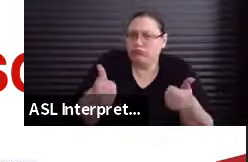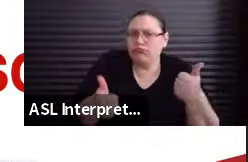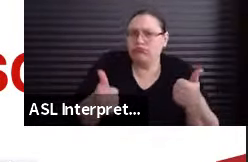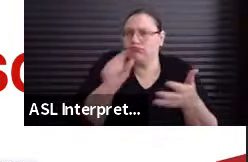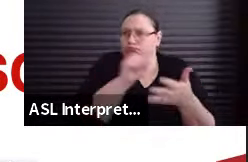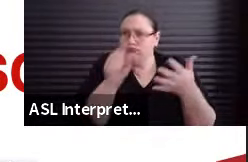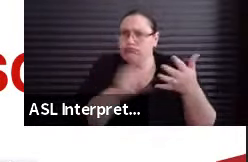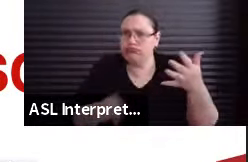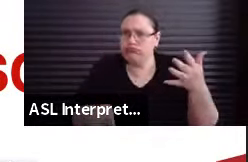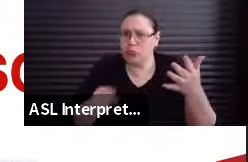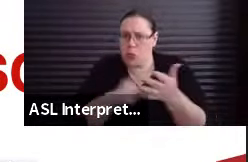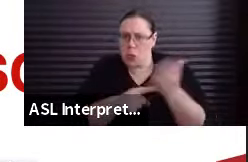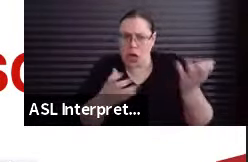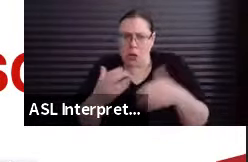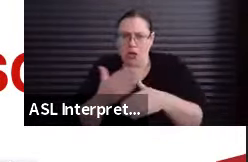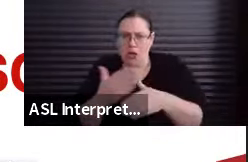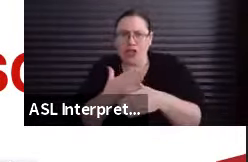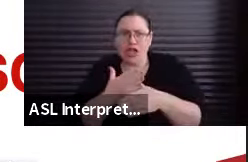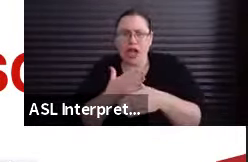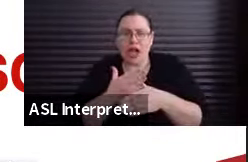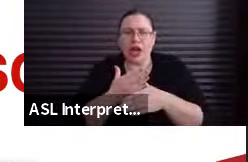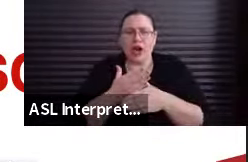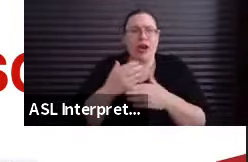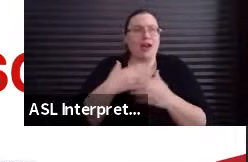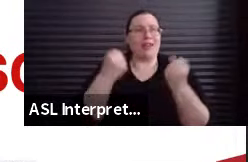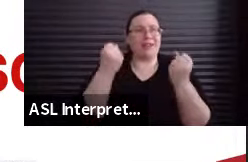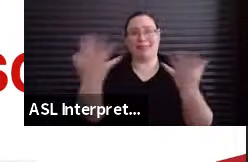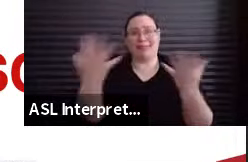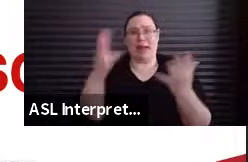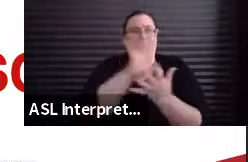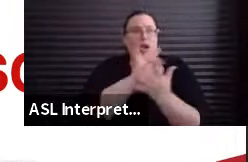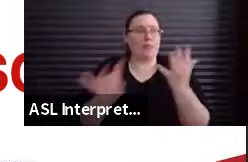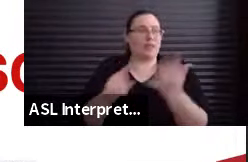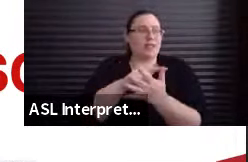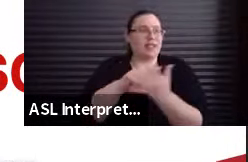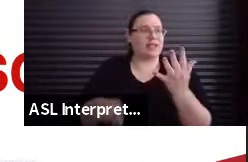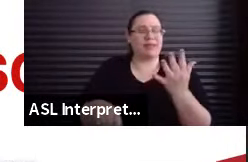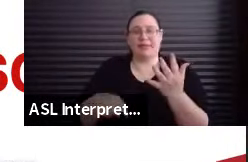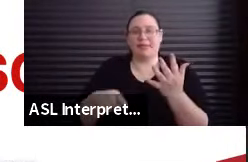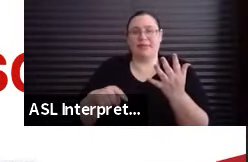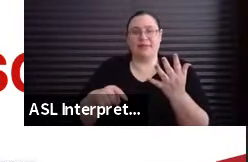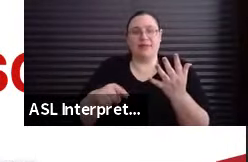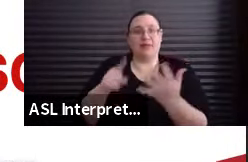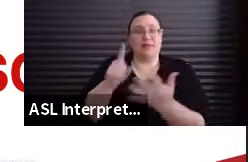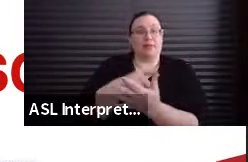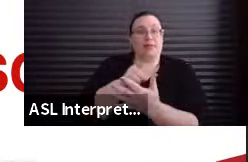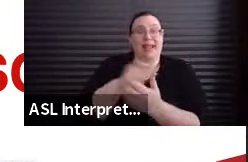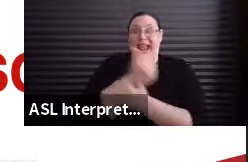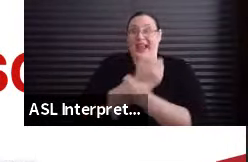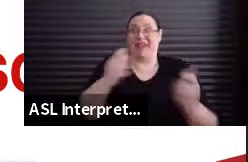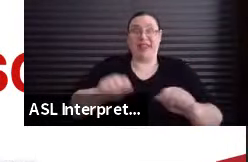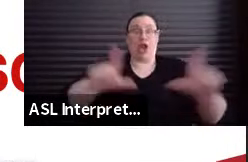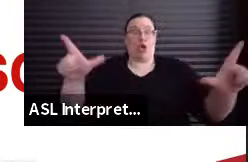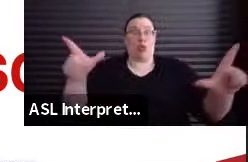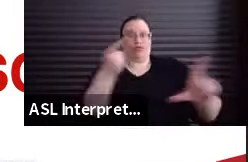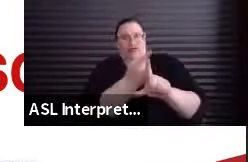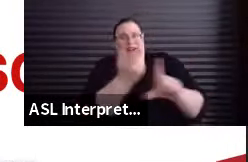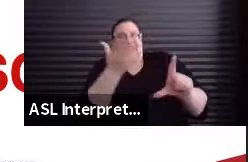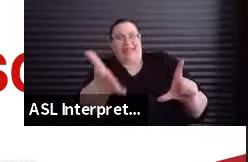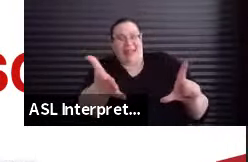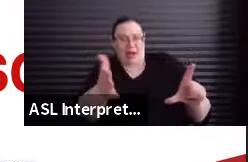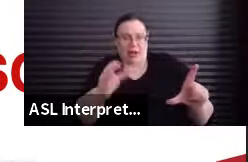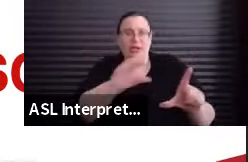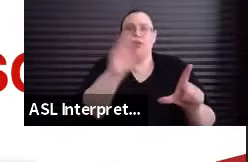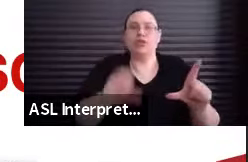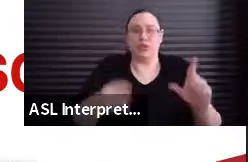do you want to share? And it's giving you all kinds of options, and basically everything that is open on your computer at that moment in time, Zoom